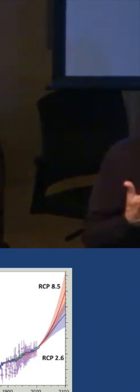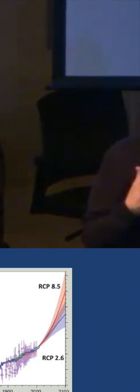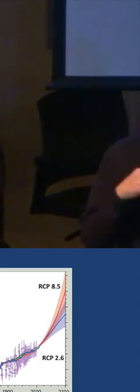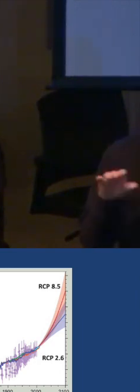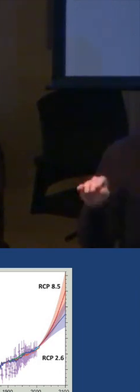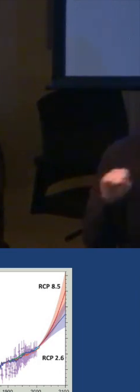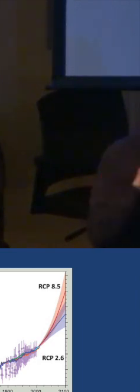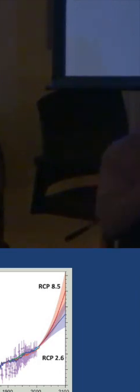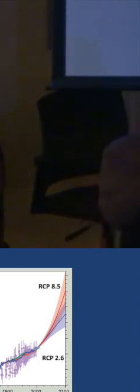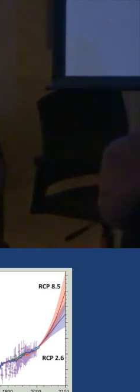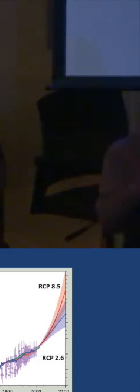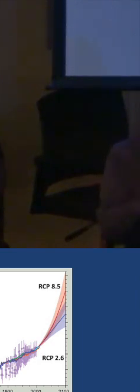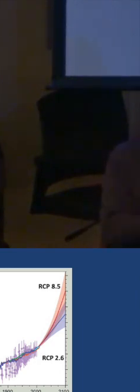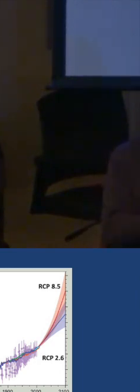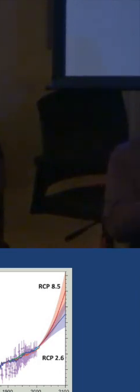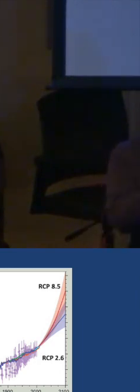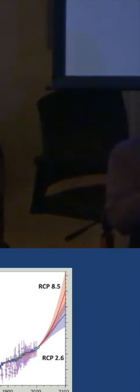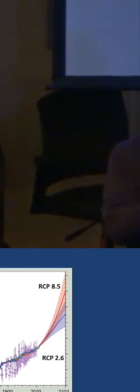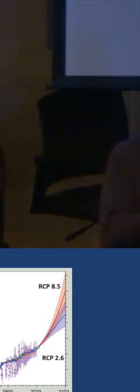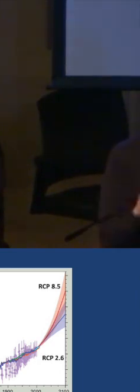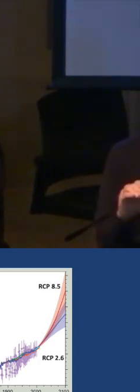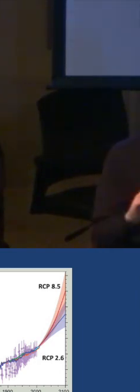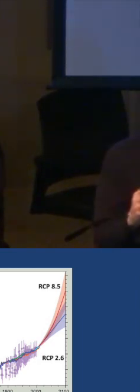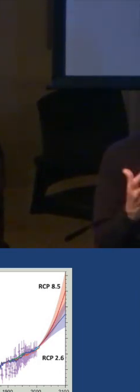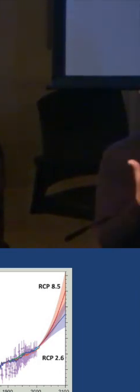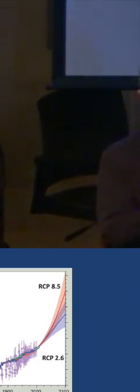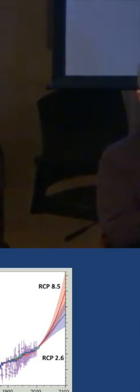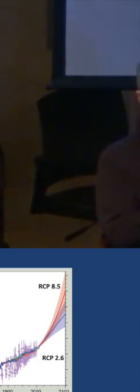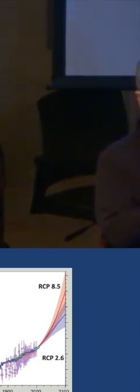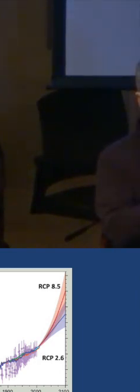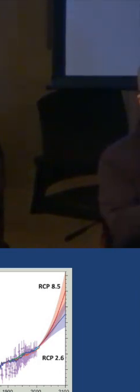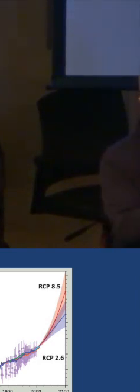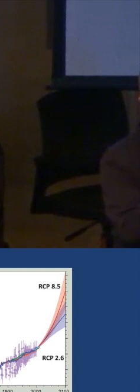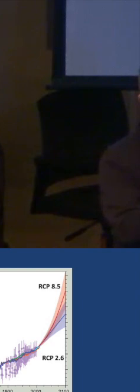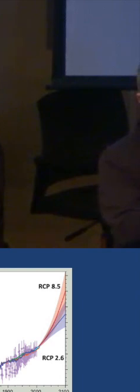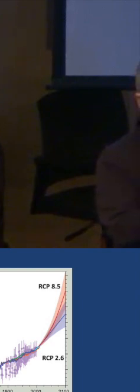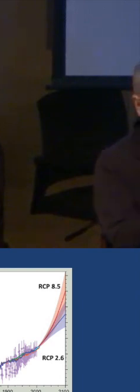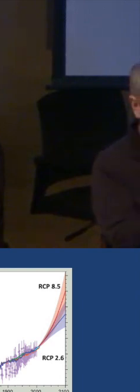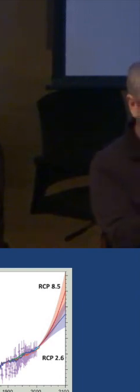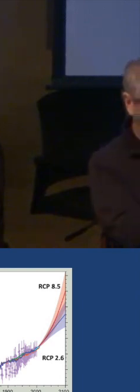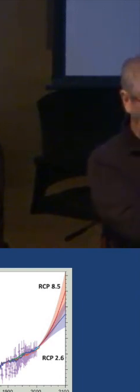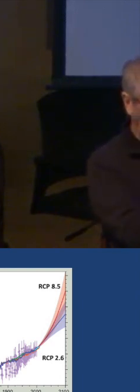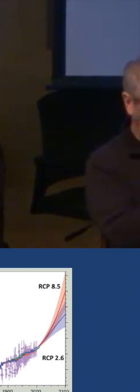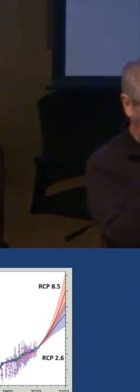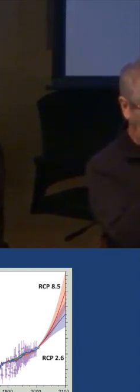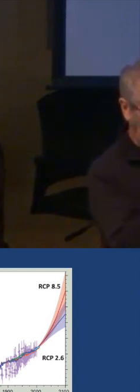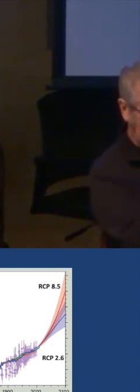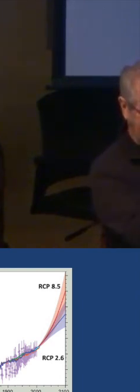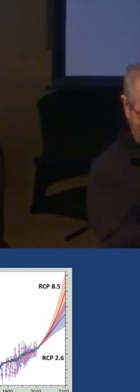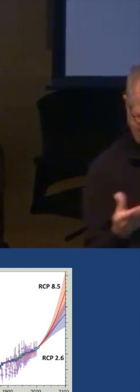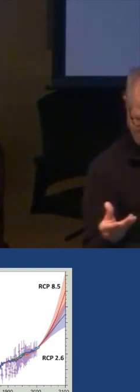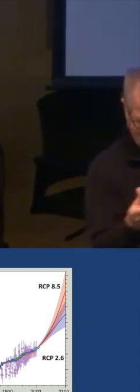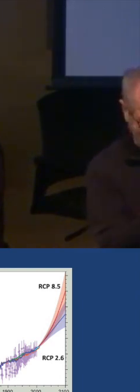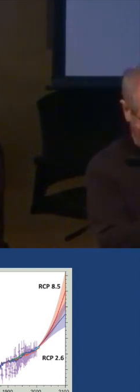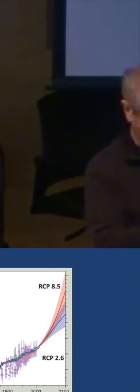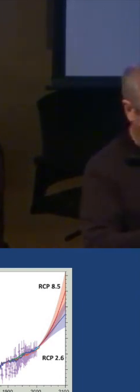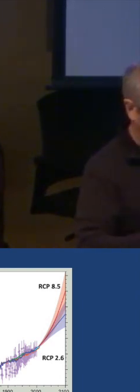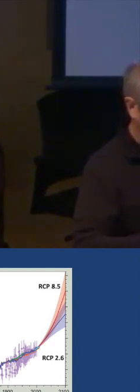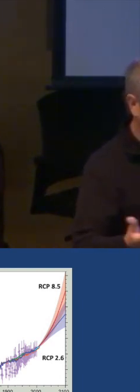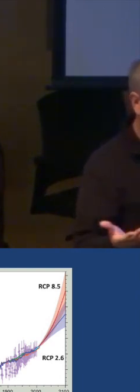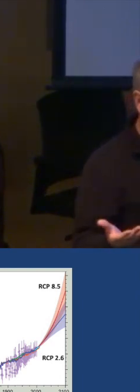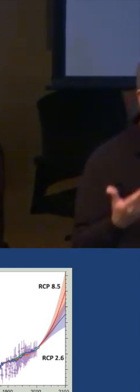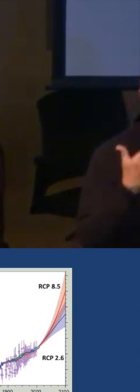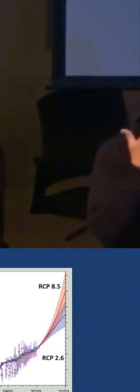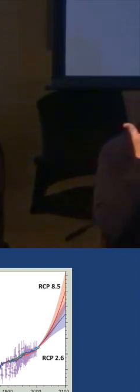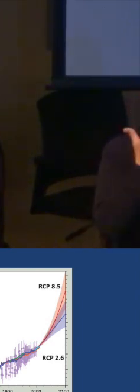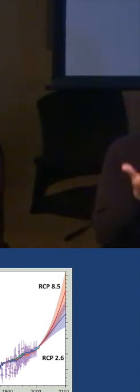put together a team that would enable them to do projections. And so just to clarify, we have climate models. What I'm showing